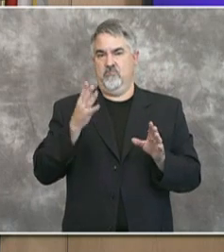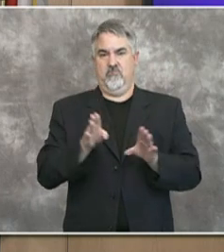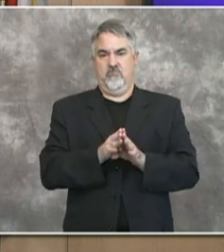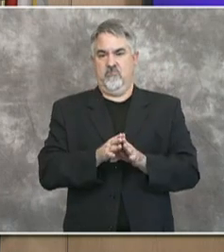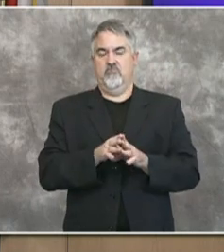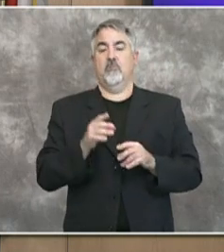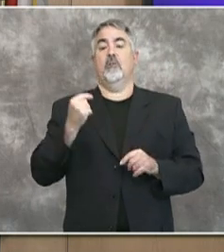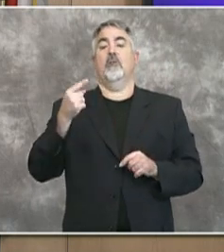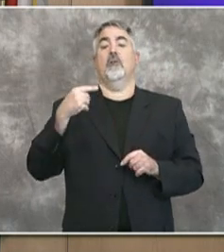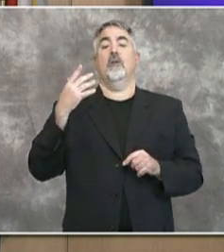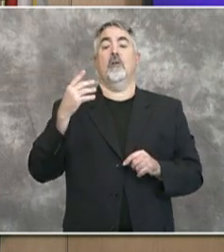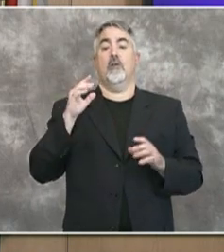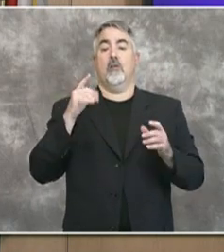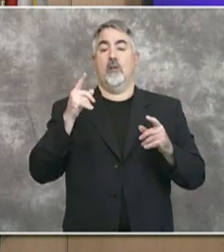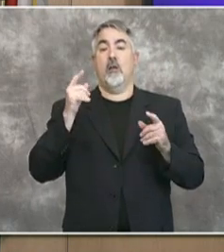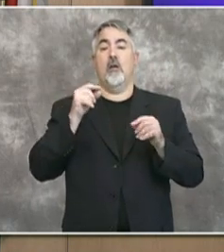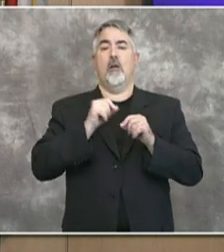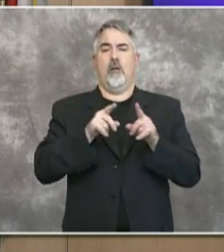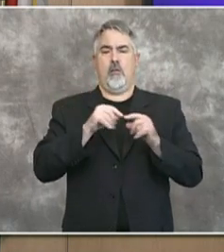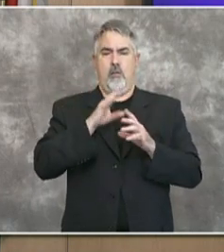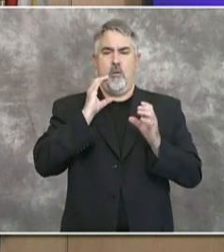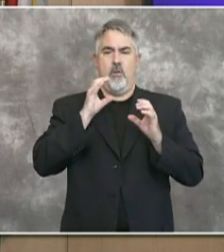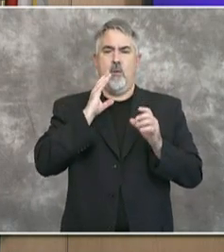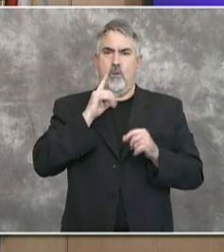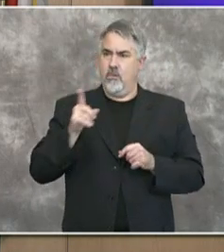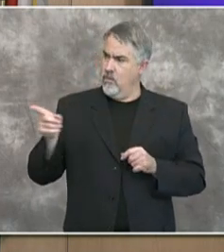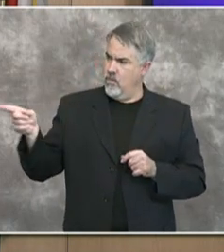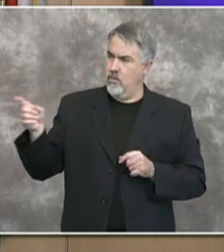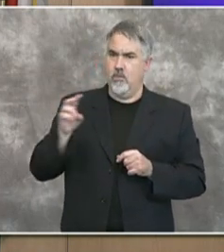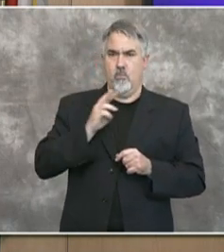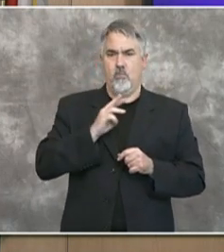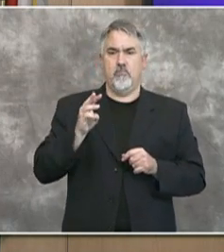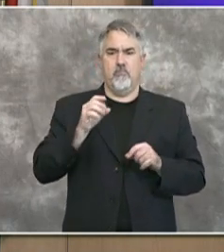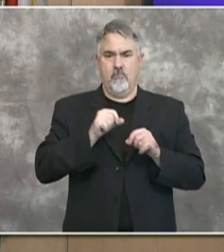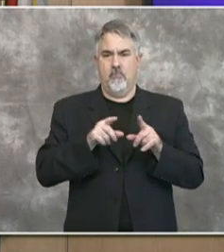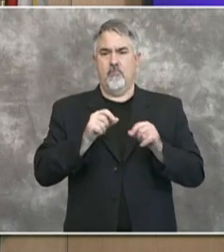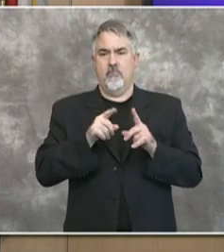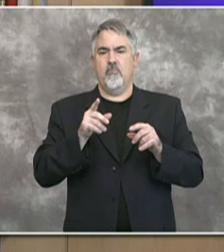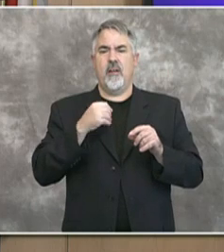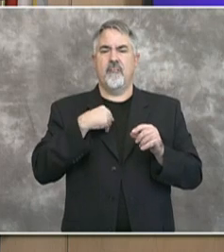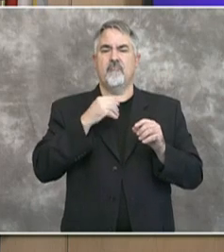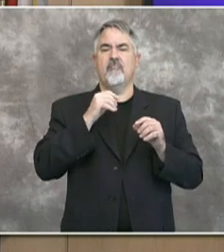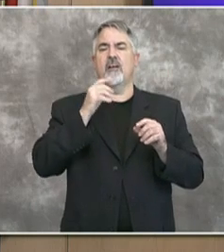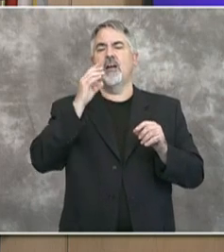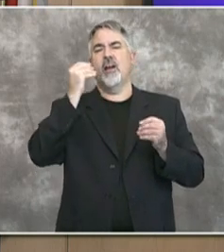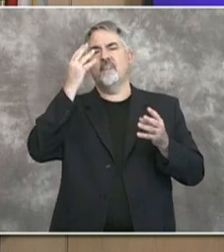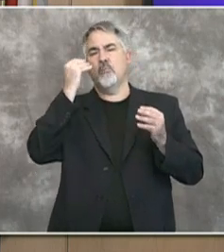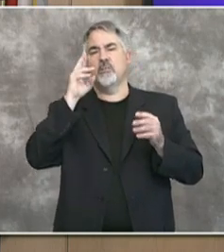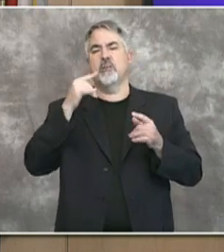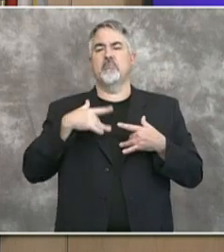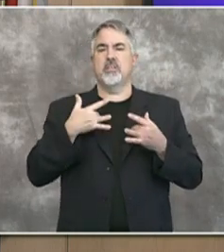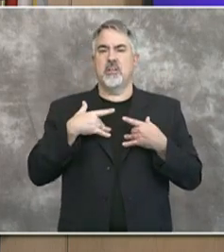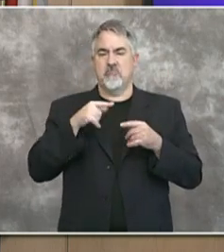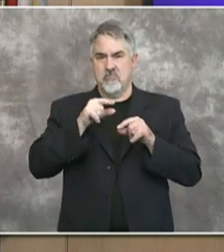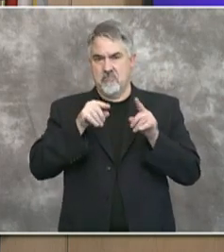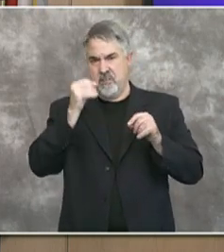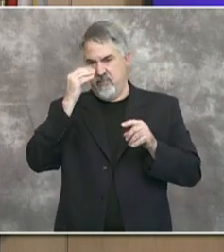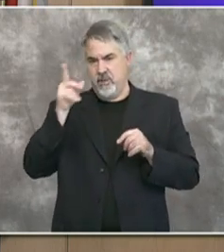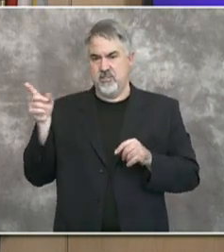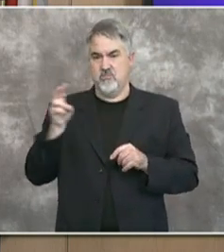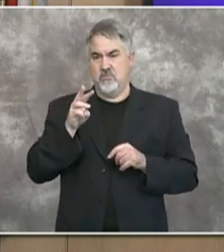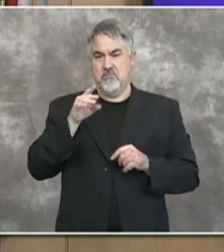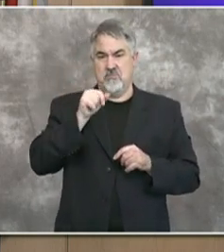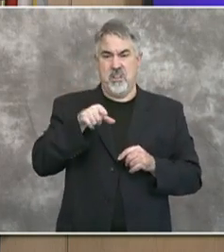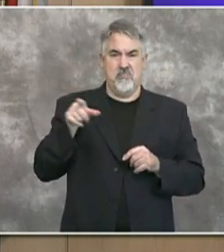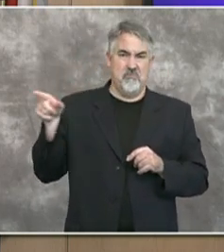our communications team will be sending out media advisories with updates. Also, please remember that you can check our special